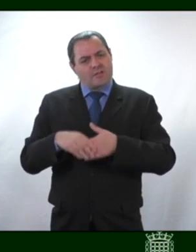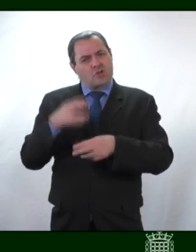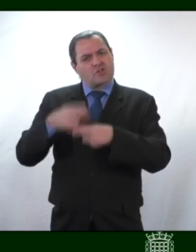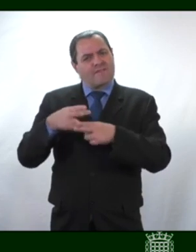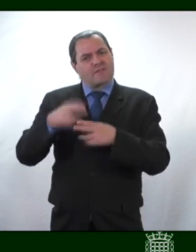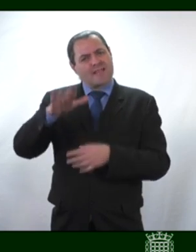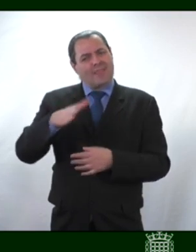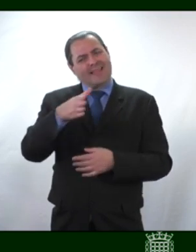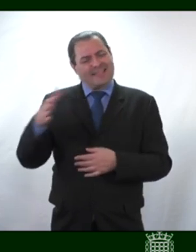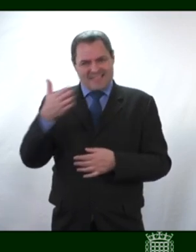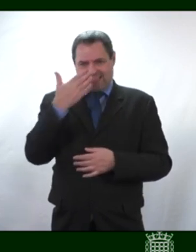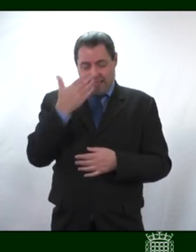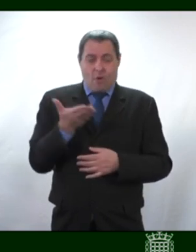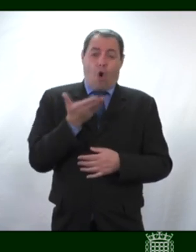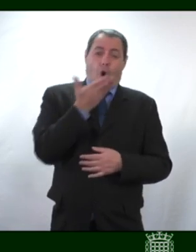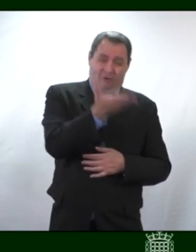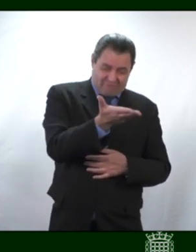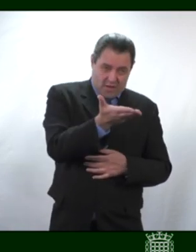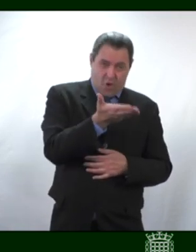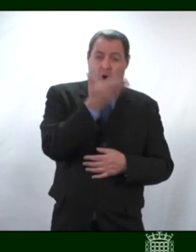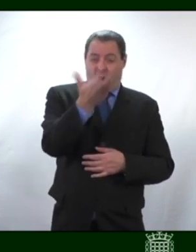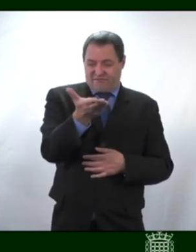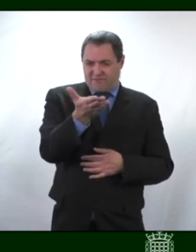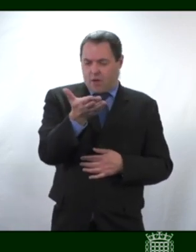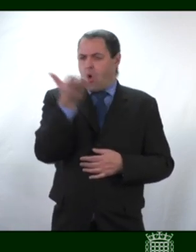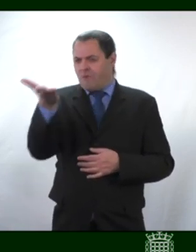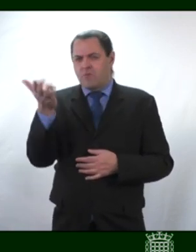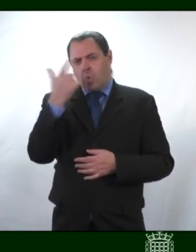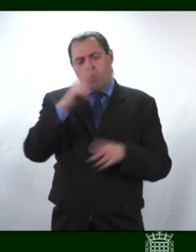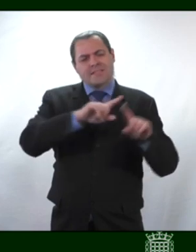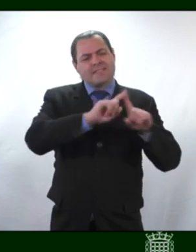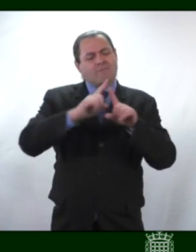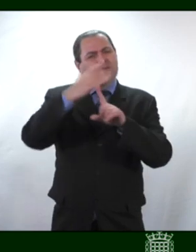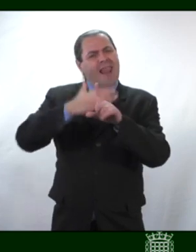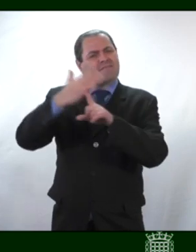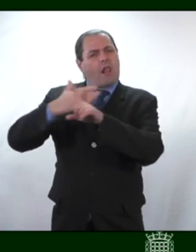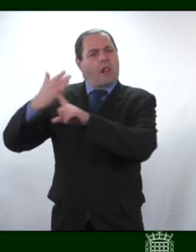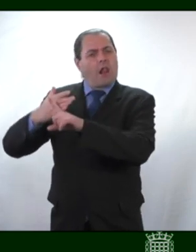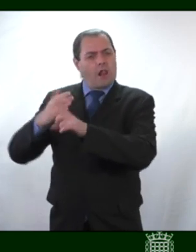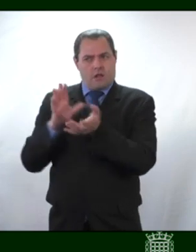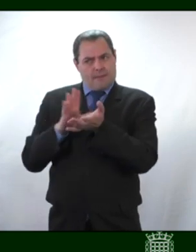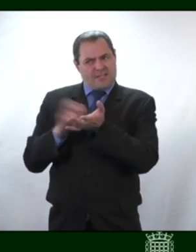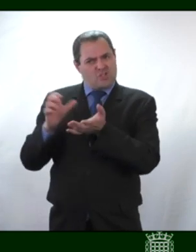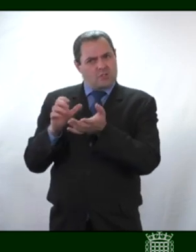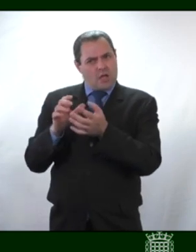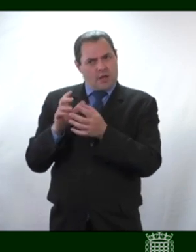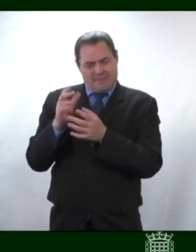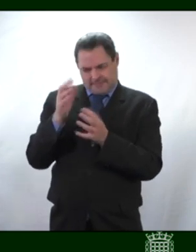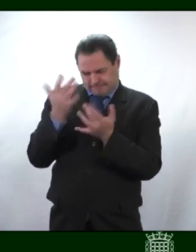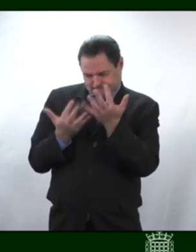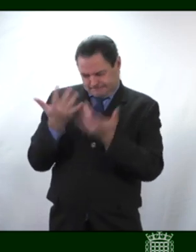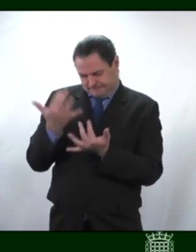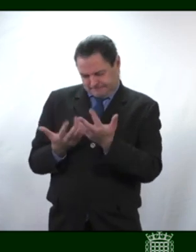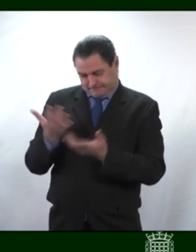offers for different areas. Now, Greater Manchester was asking for a carefully costed package to meet our needs and our